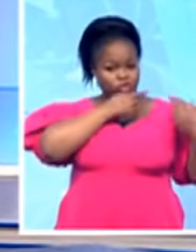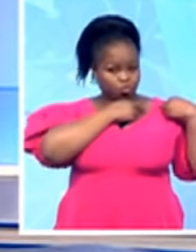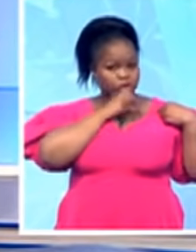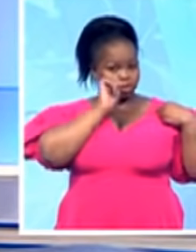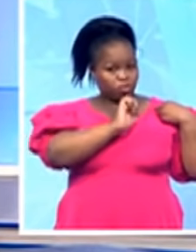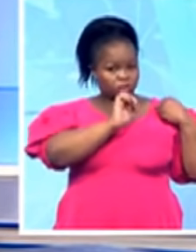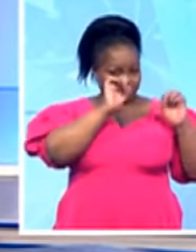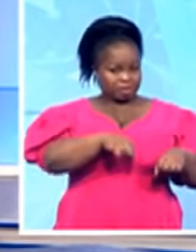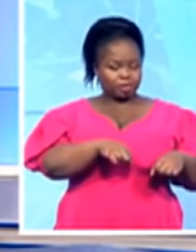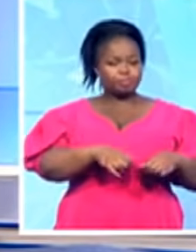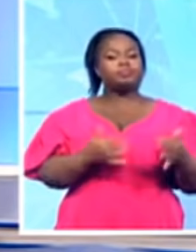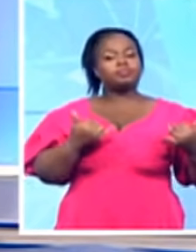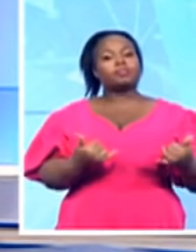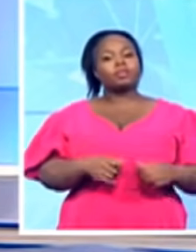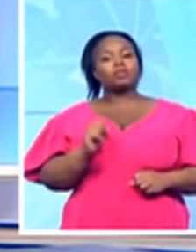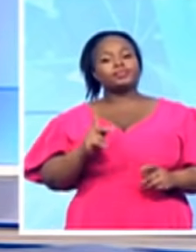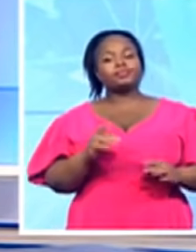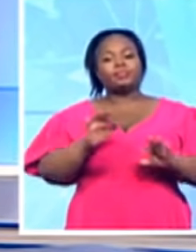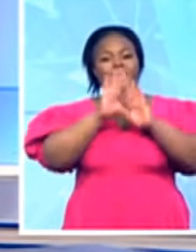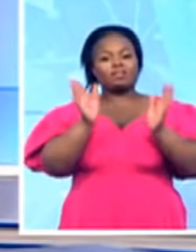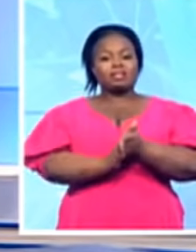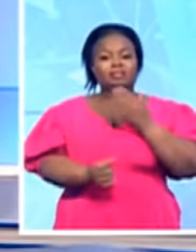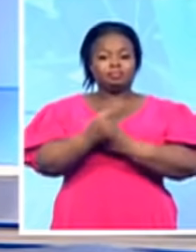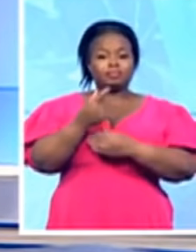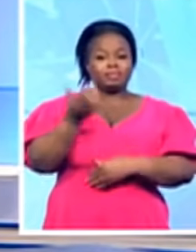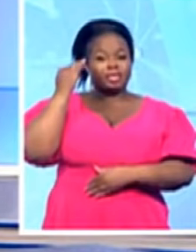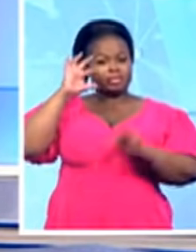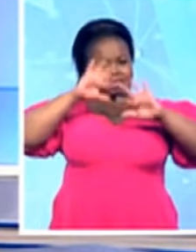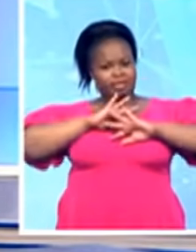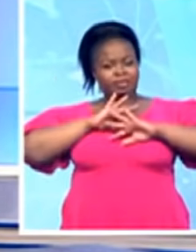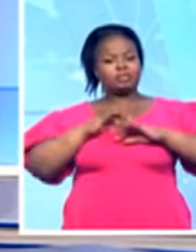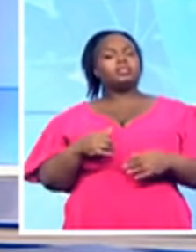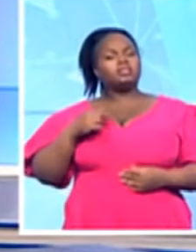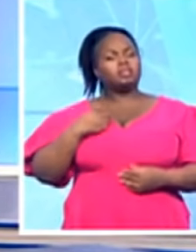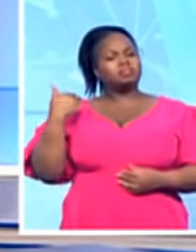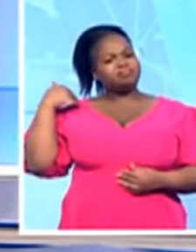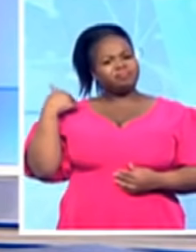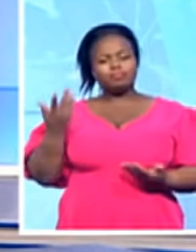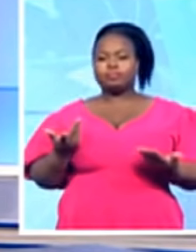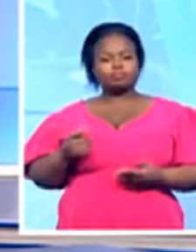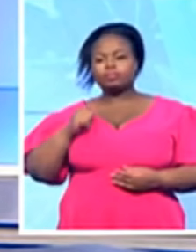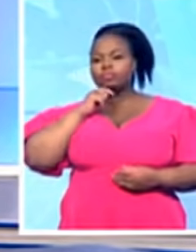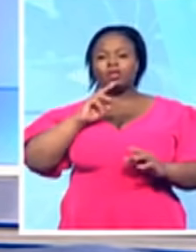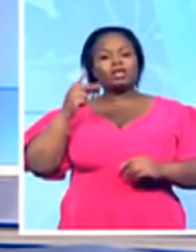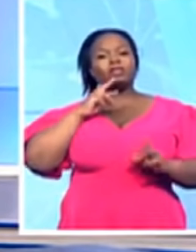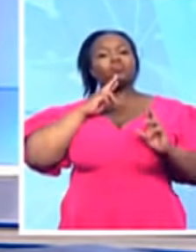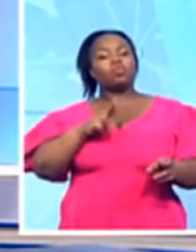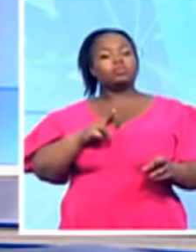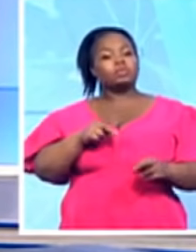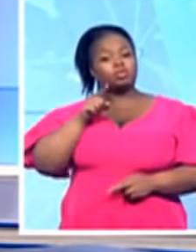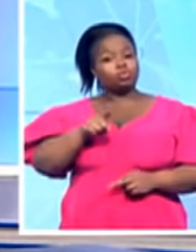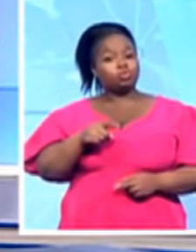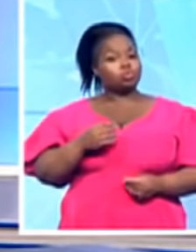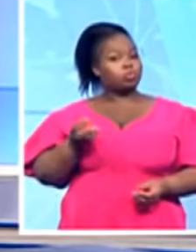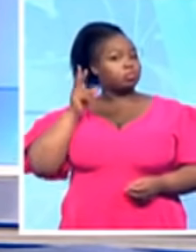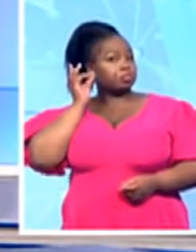to what happened last night, let's just remind our viewers what sort of reports that you were receiving. As from, I saw a